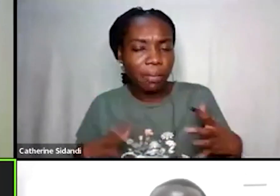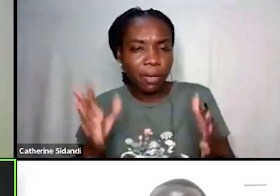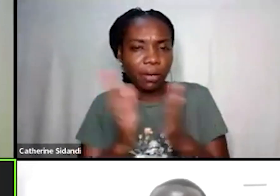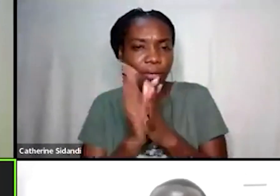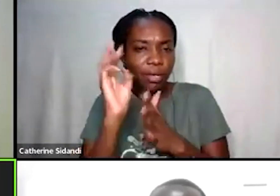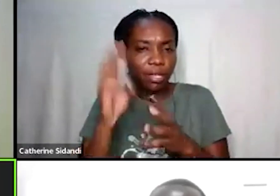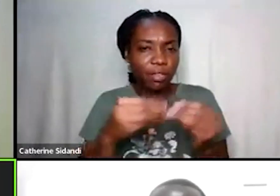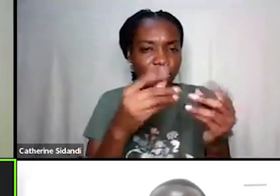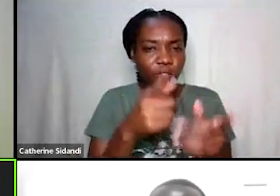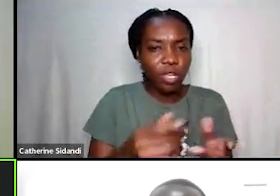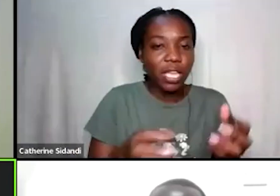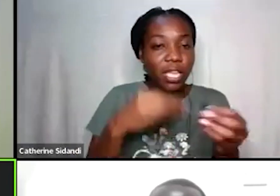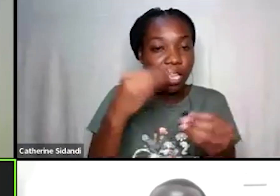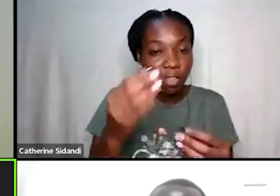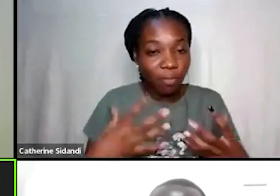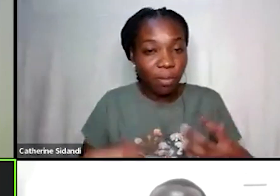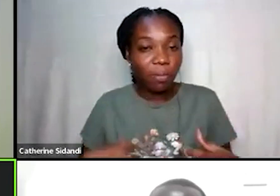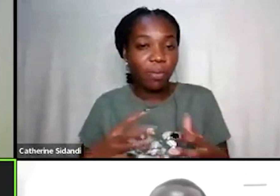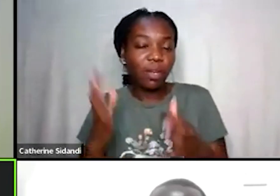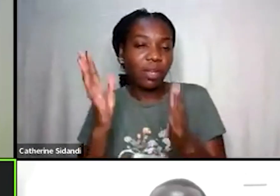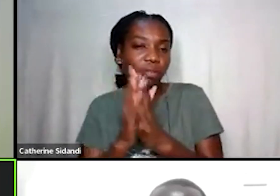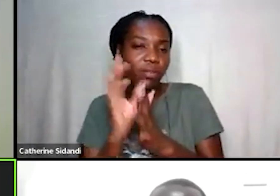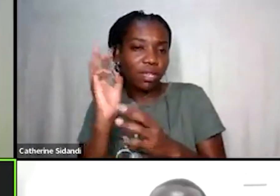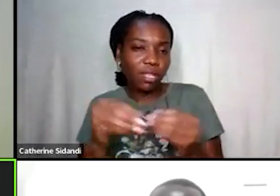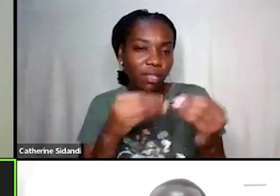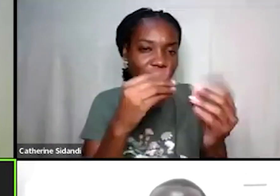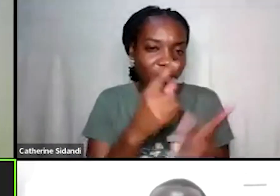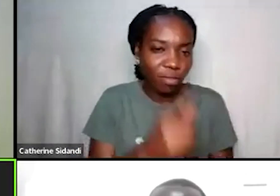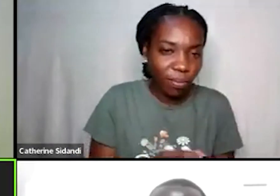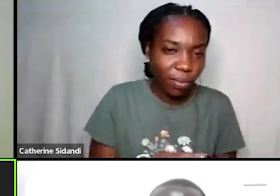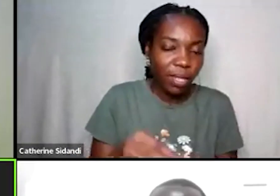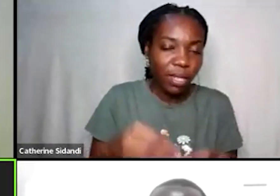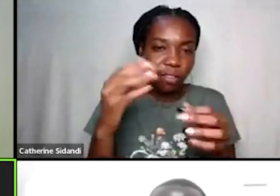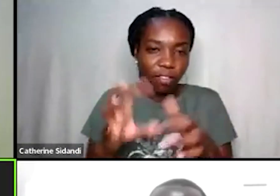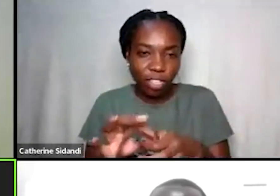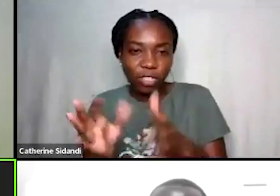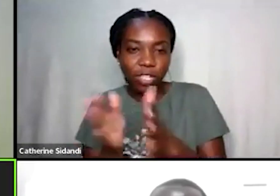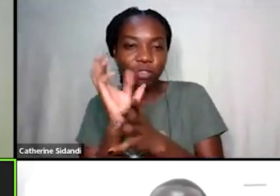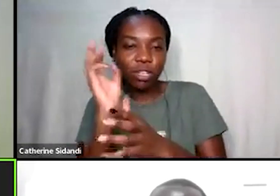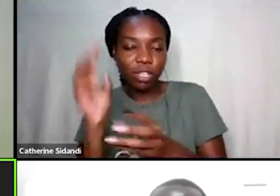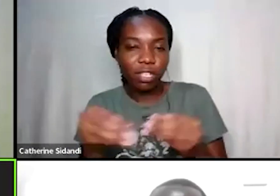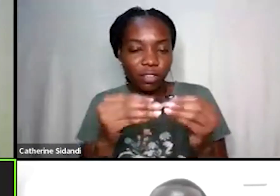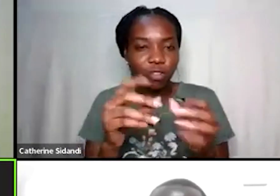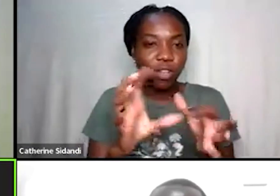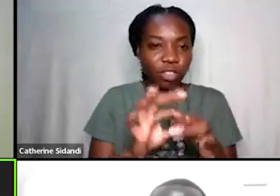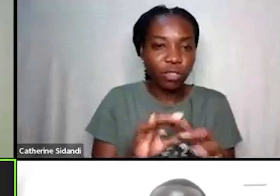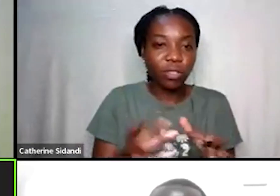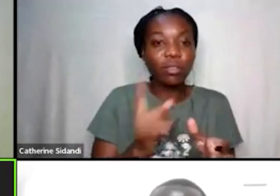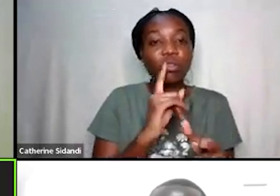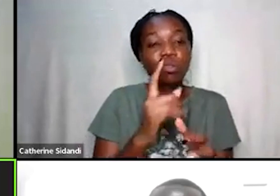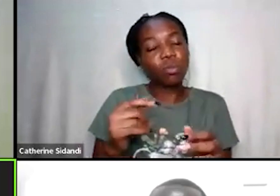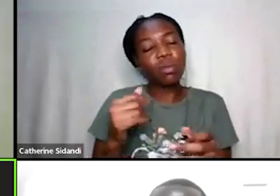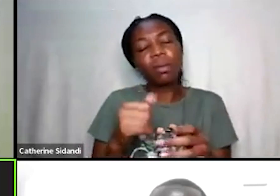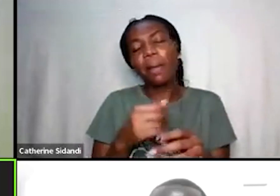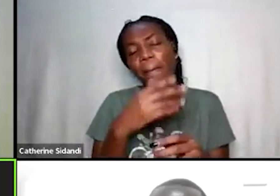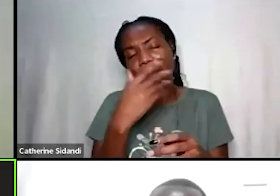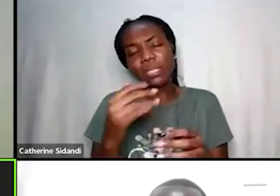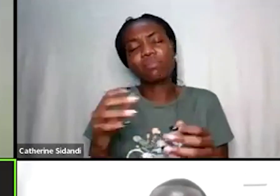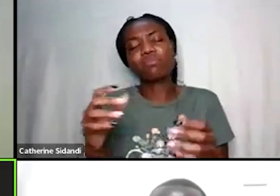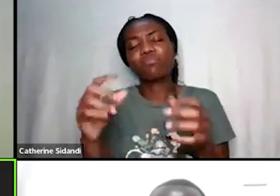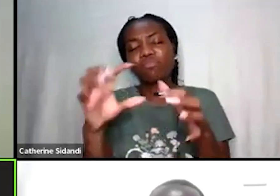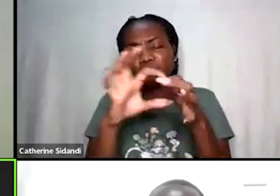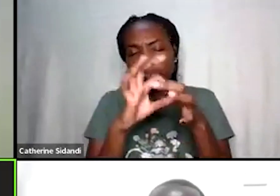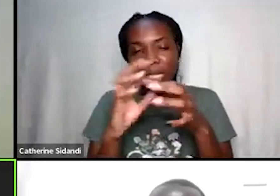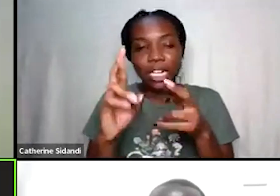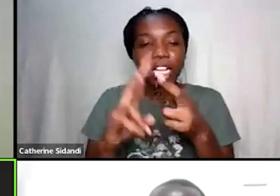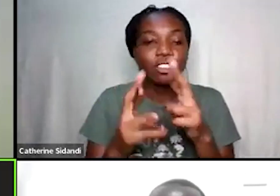you. Give people business, they give you business. Give people connections, they also give you connections. So in short, it's about mutual relationship.